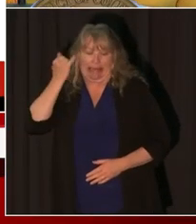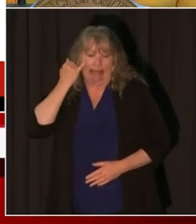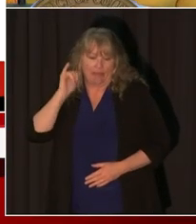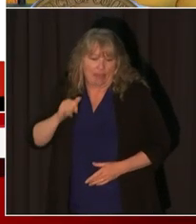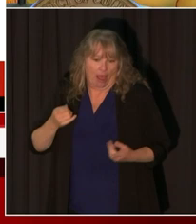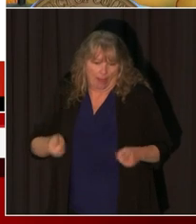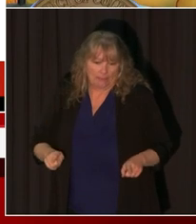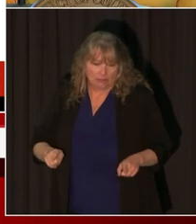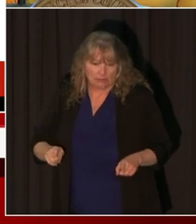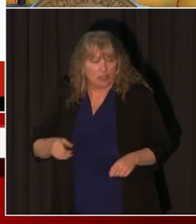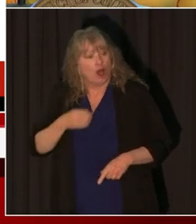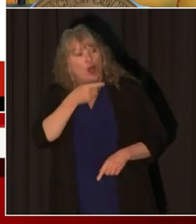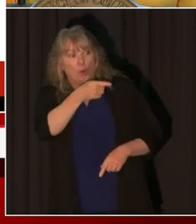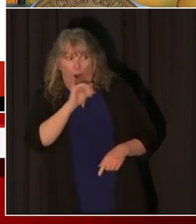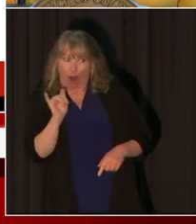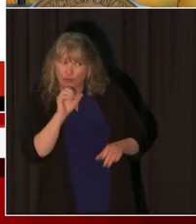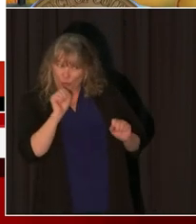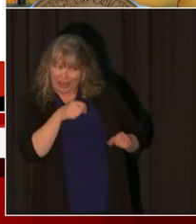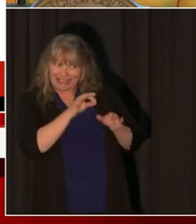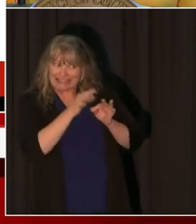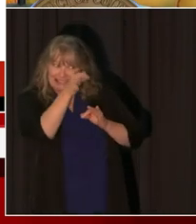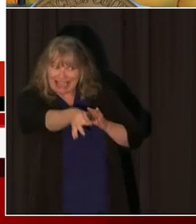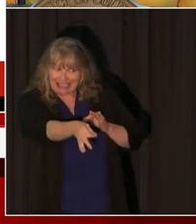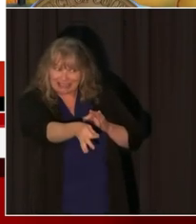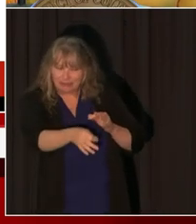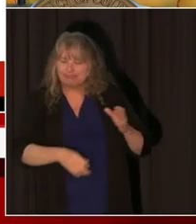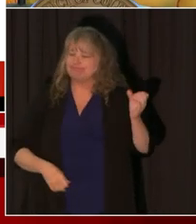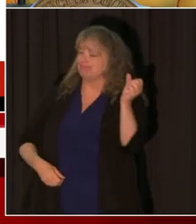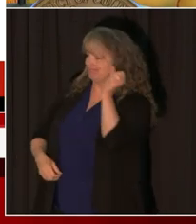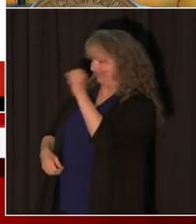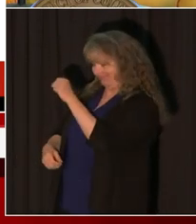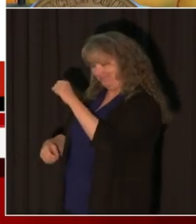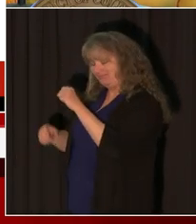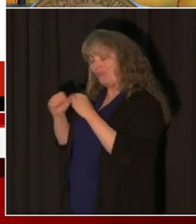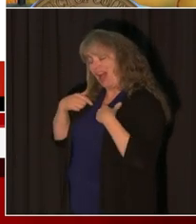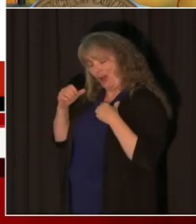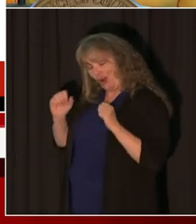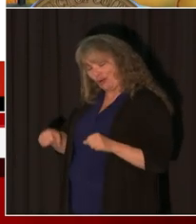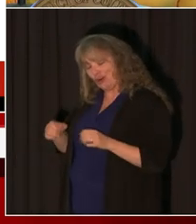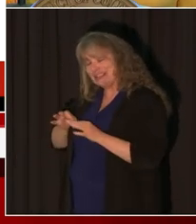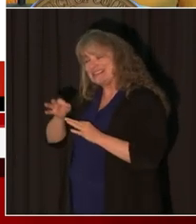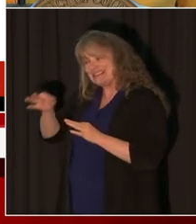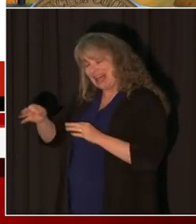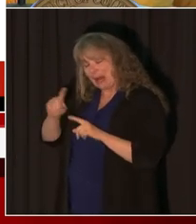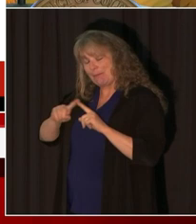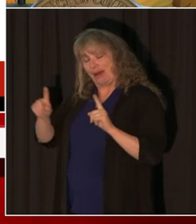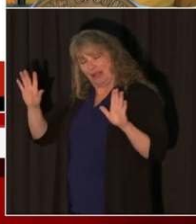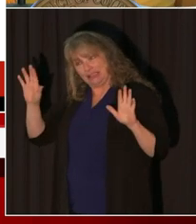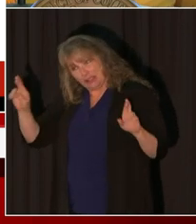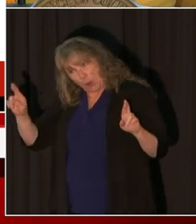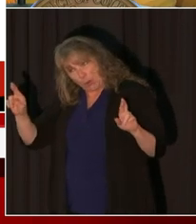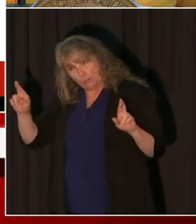could extend it as well, right? I could extend it, yes, but hopefully we won't have to.